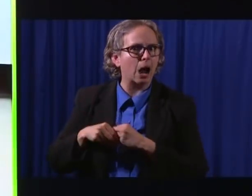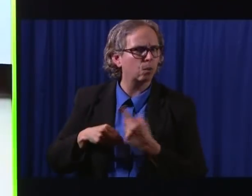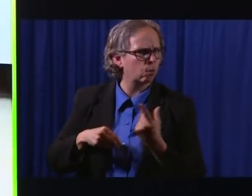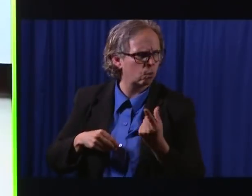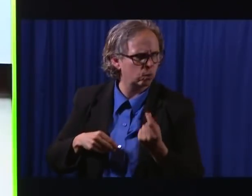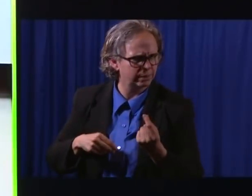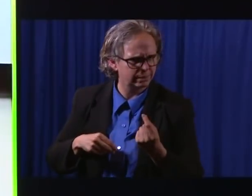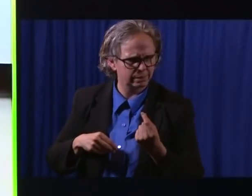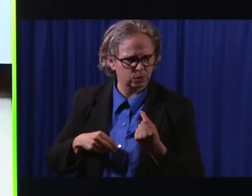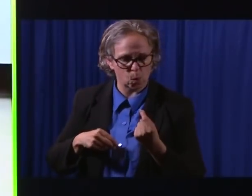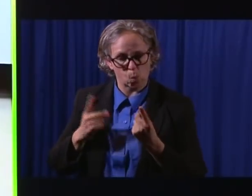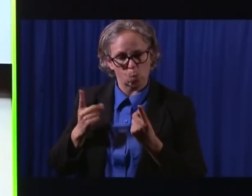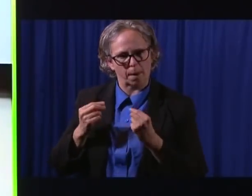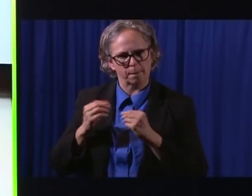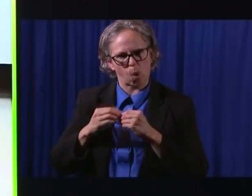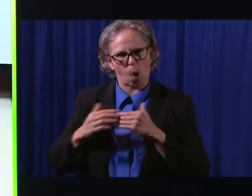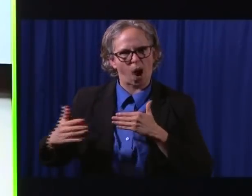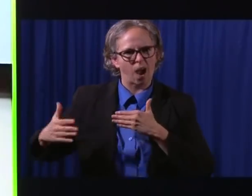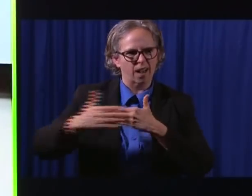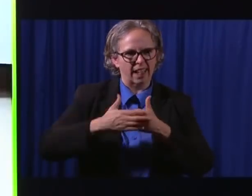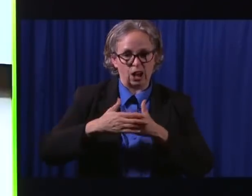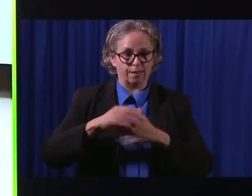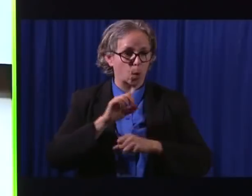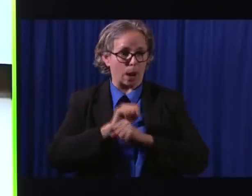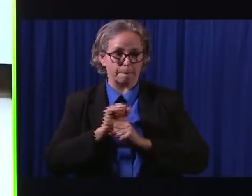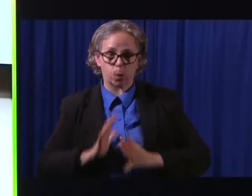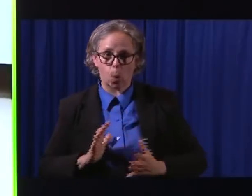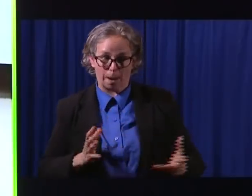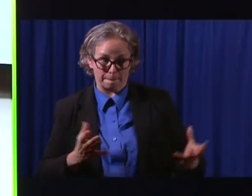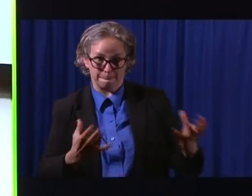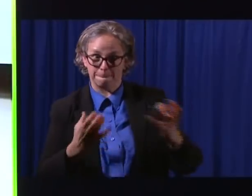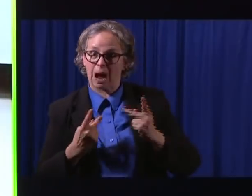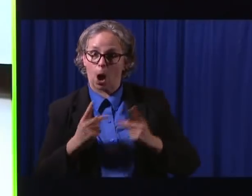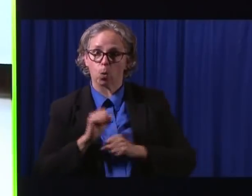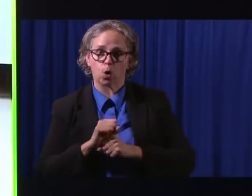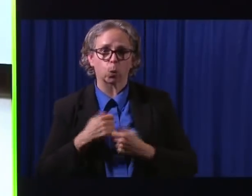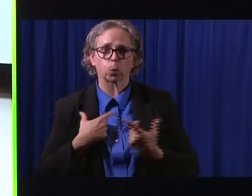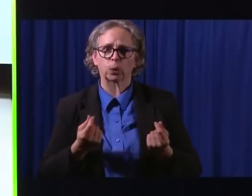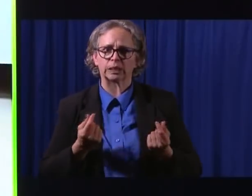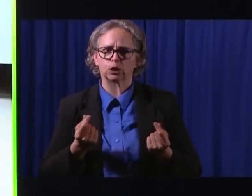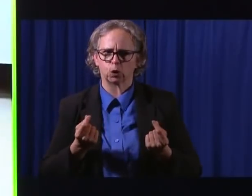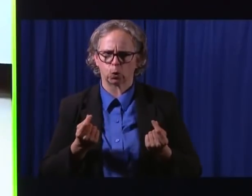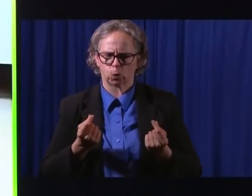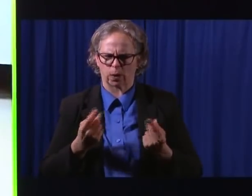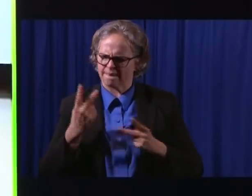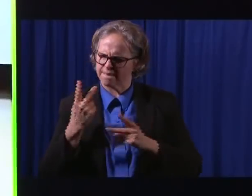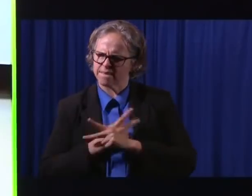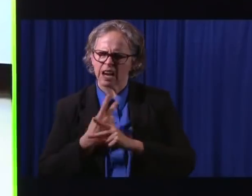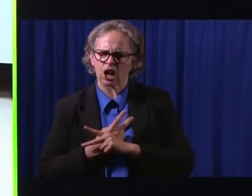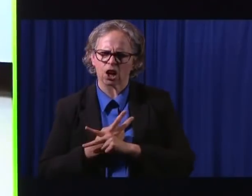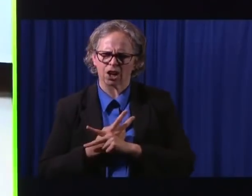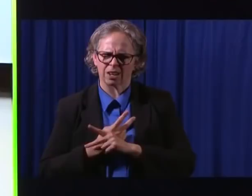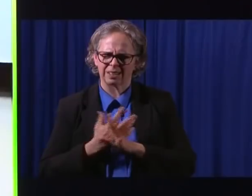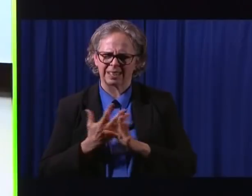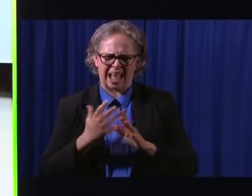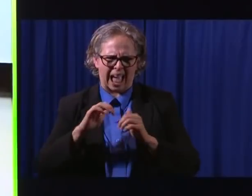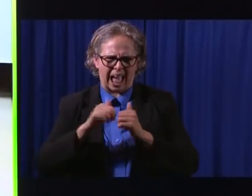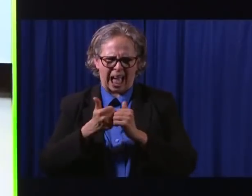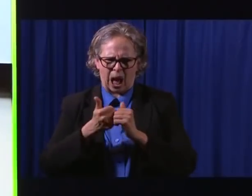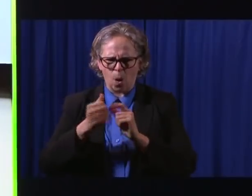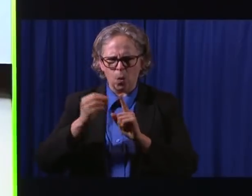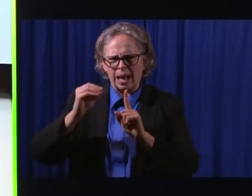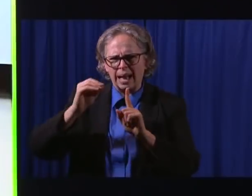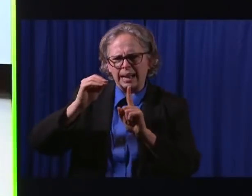from home, trying to find a way to get some texture around what kind of exposures they may have in their